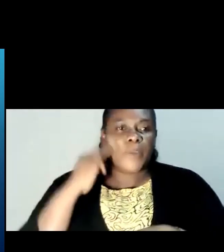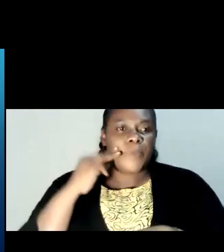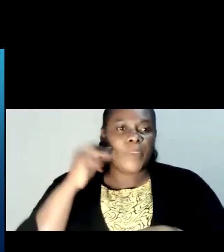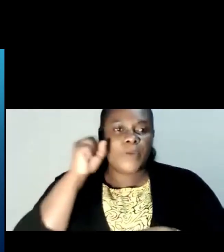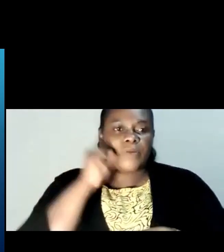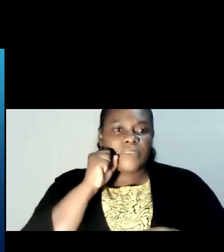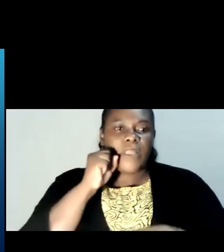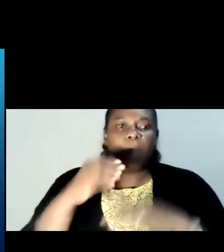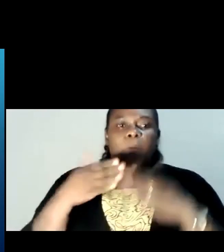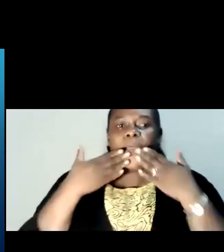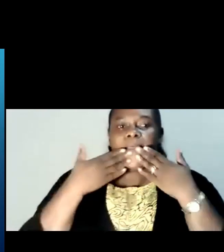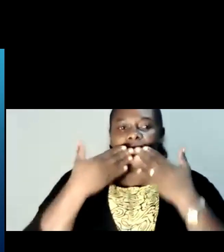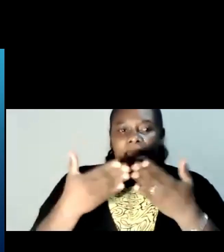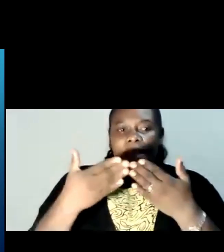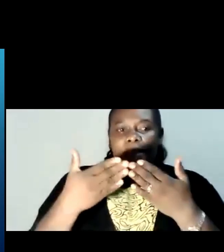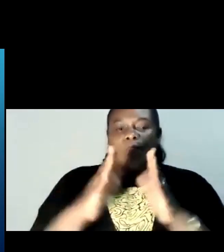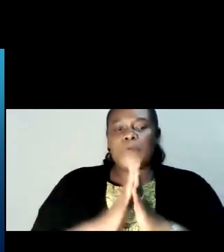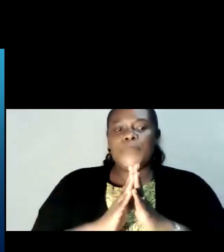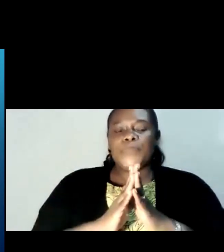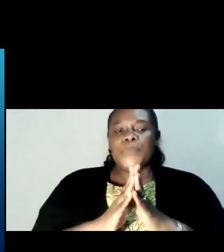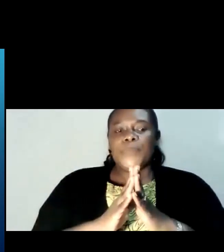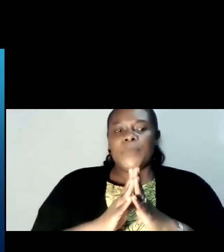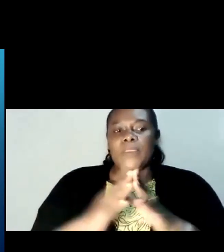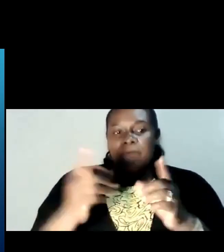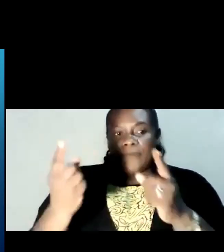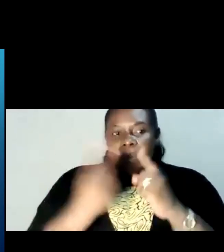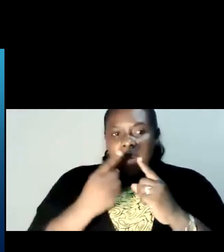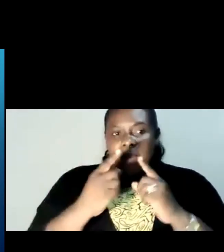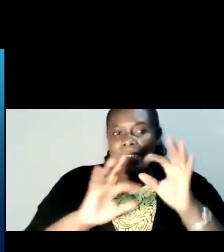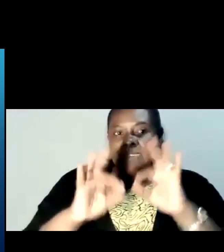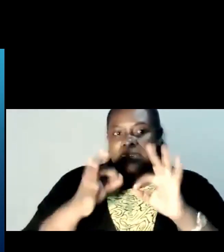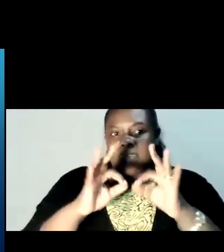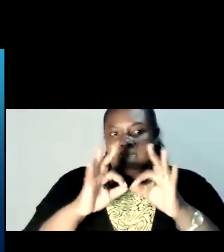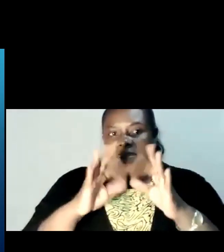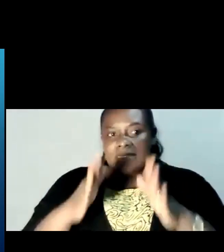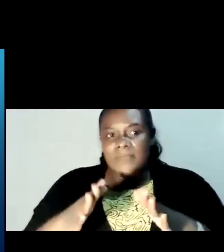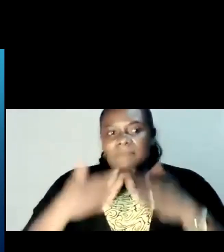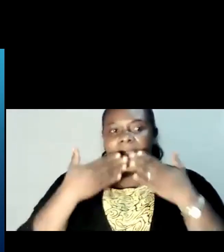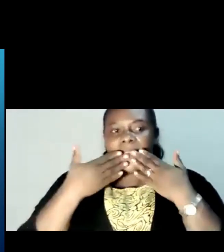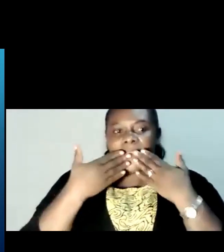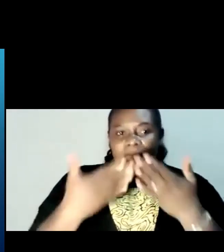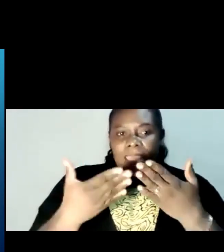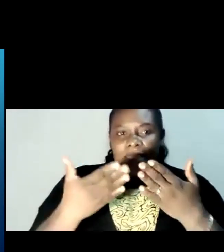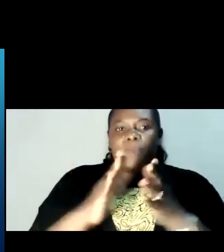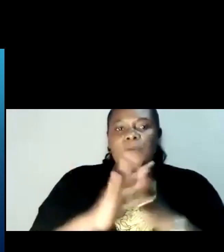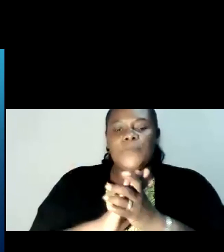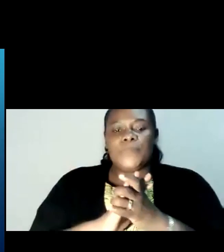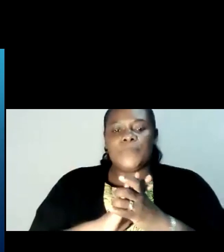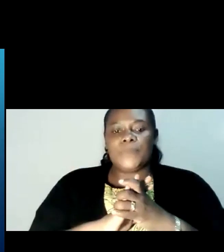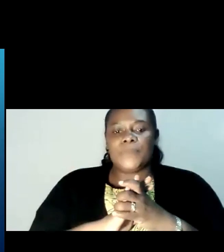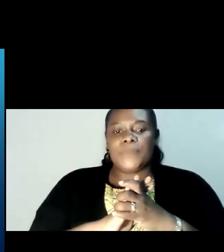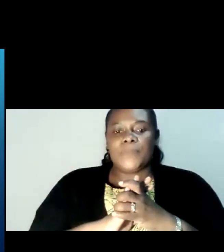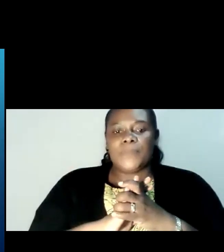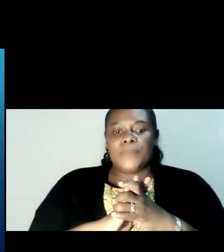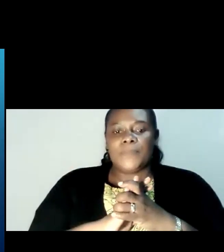you for accepting the challenge. Thank you for your commitment, and yes, she